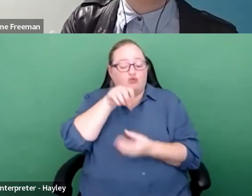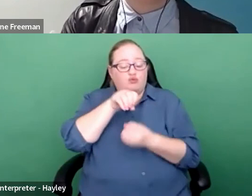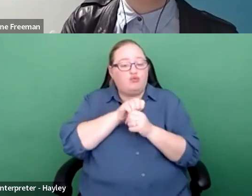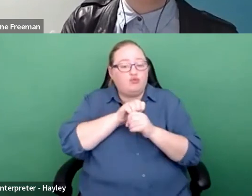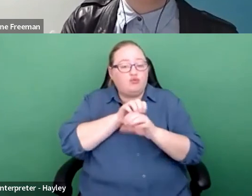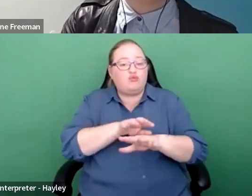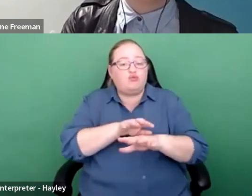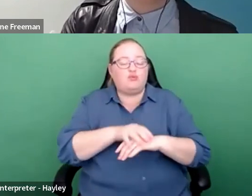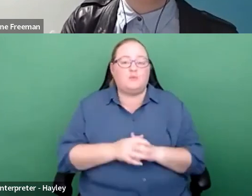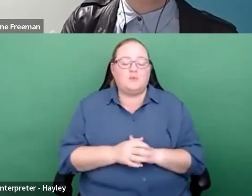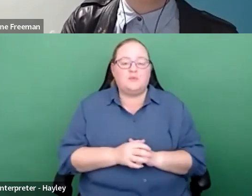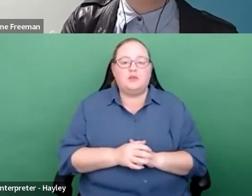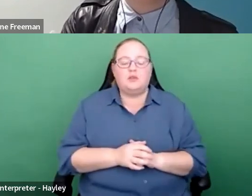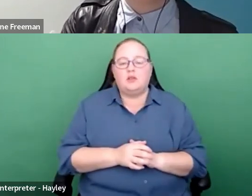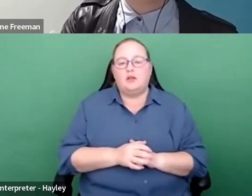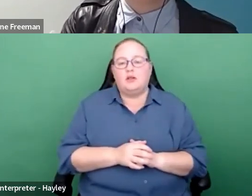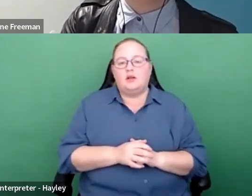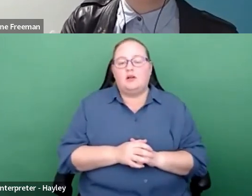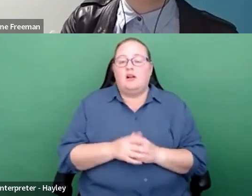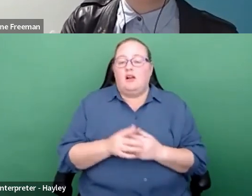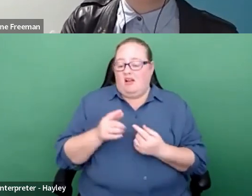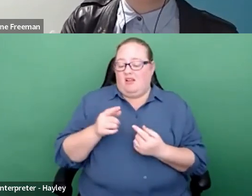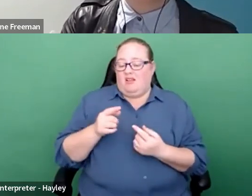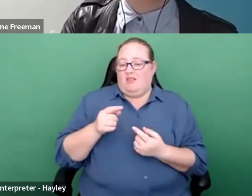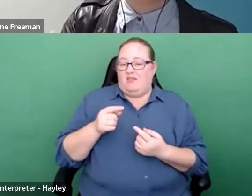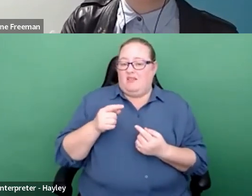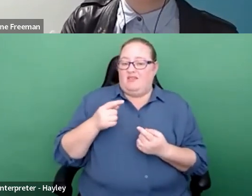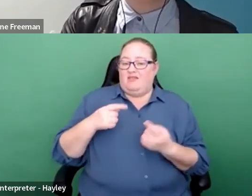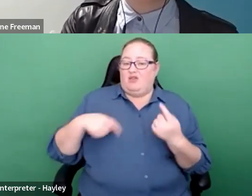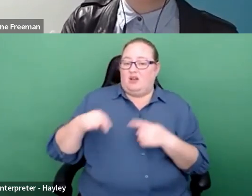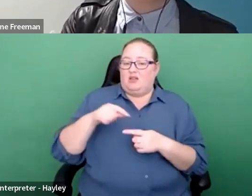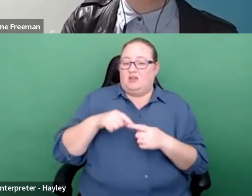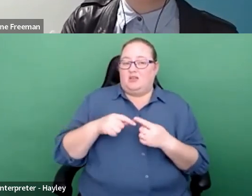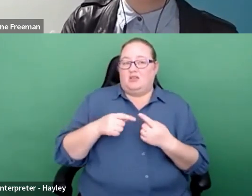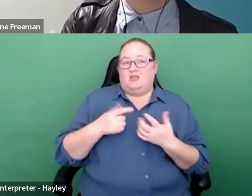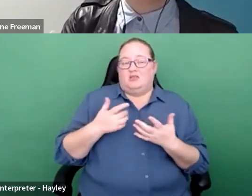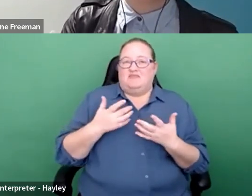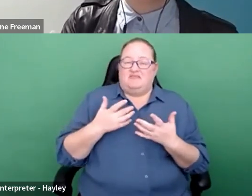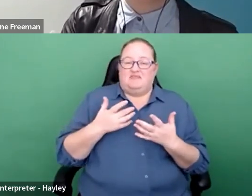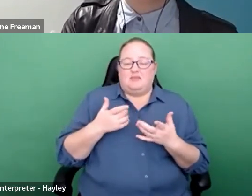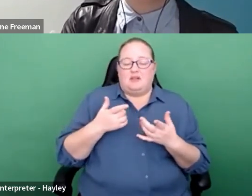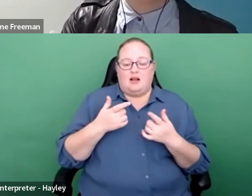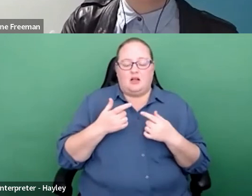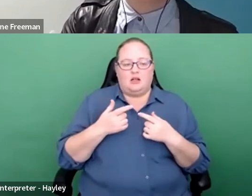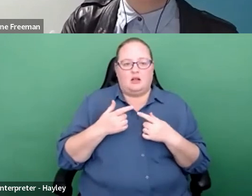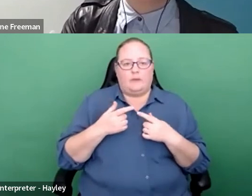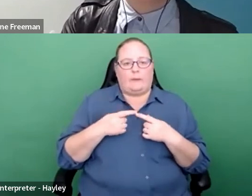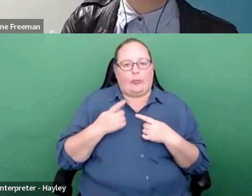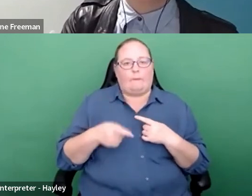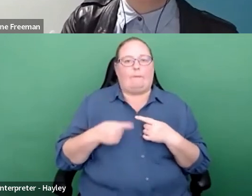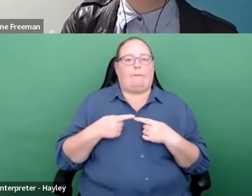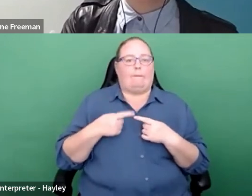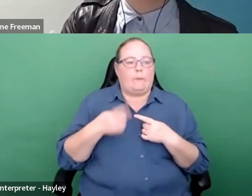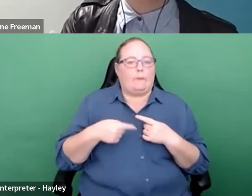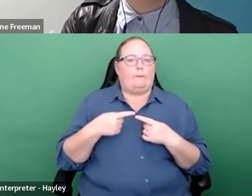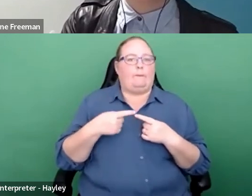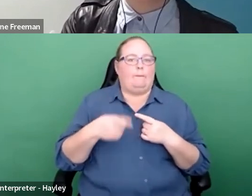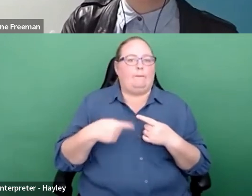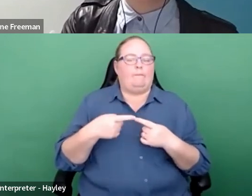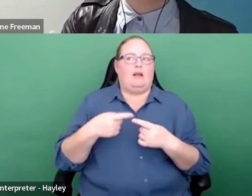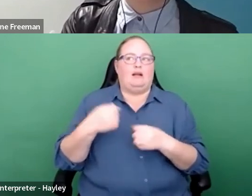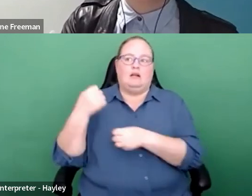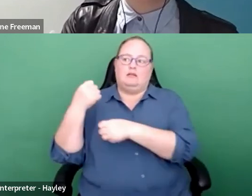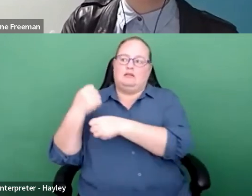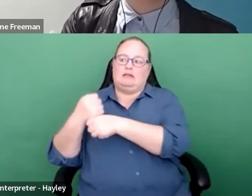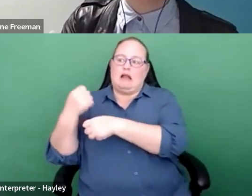what I suppose for us put as this kind of endless loop of this presence of the state. I think what's also important to remember